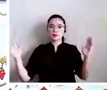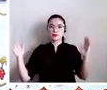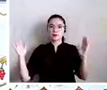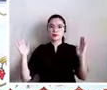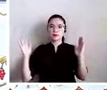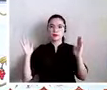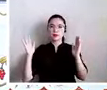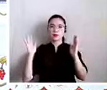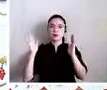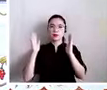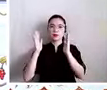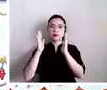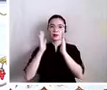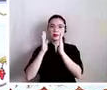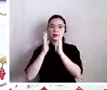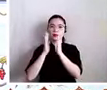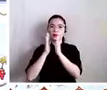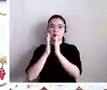Amen.